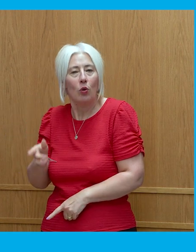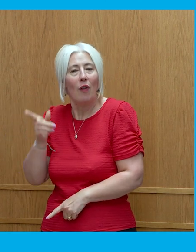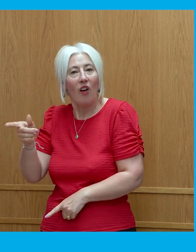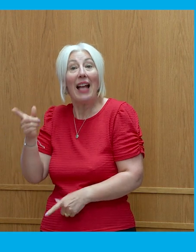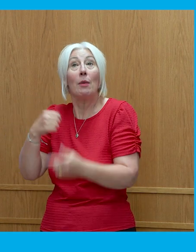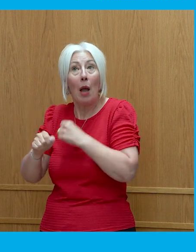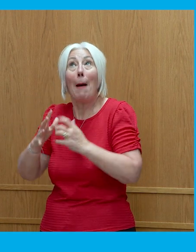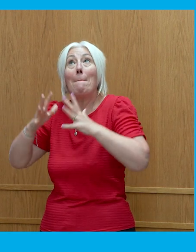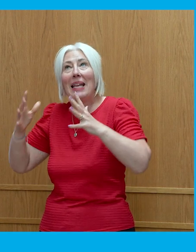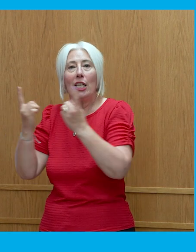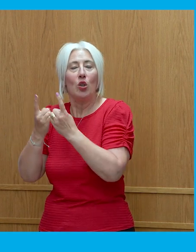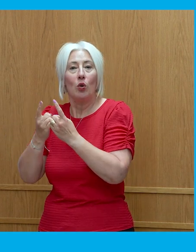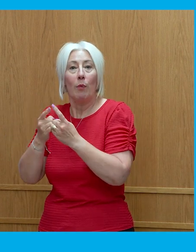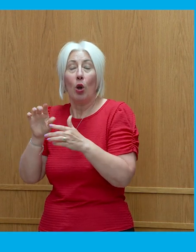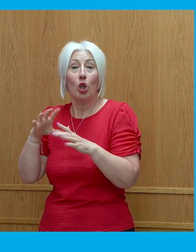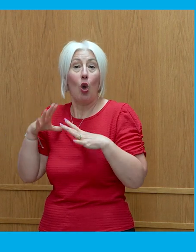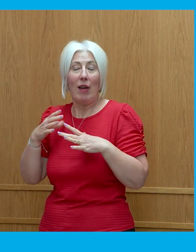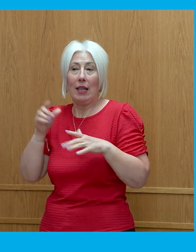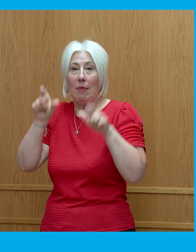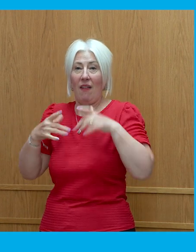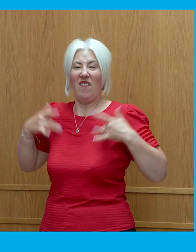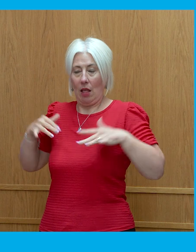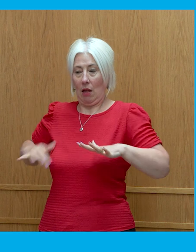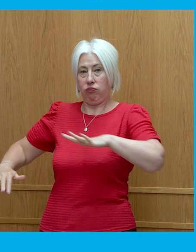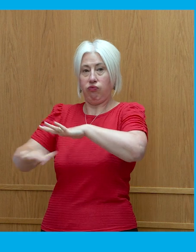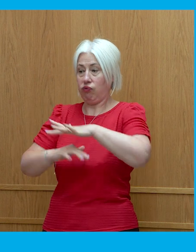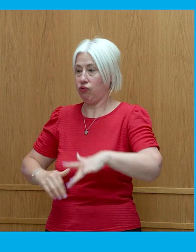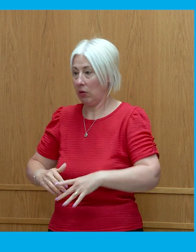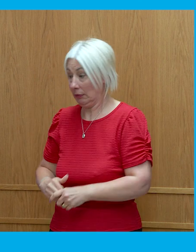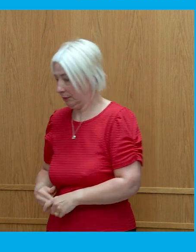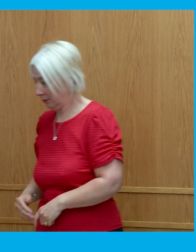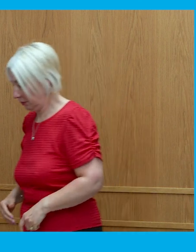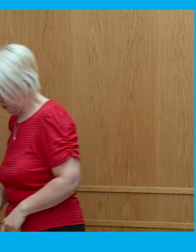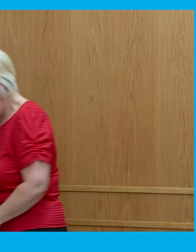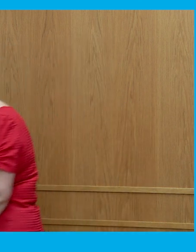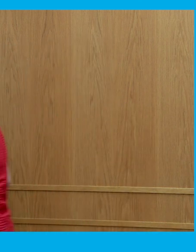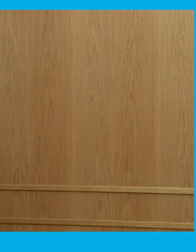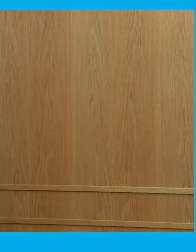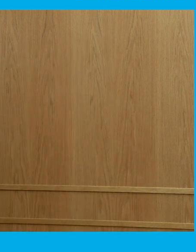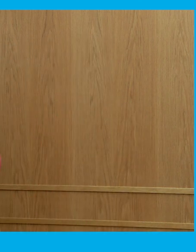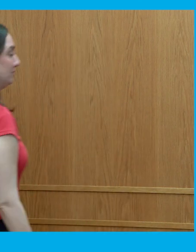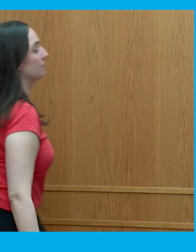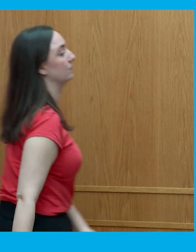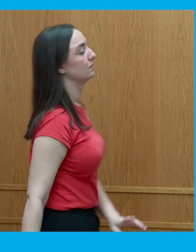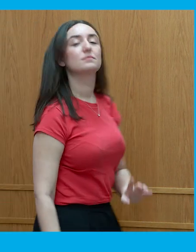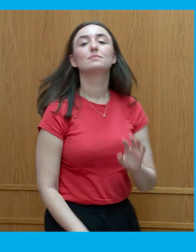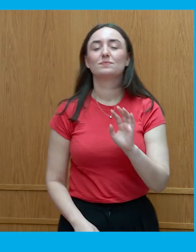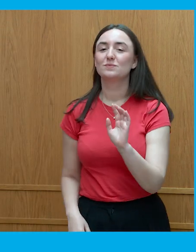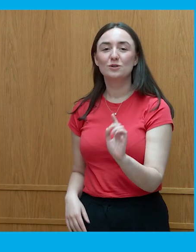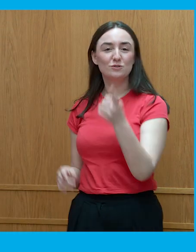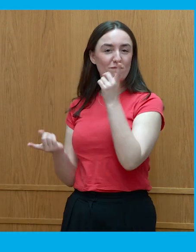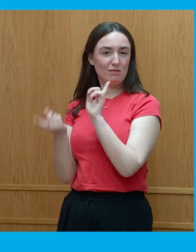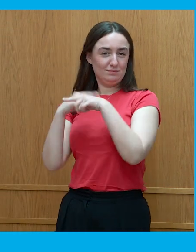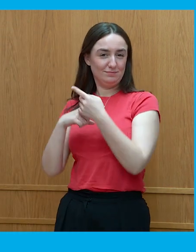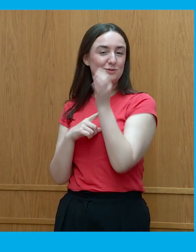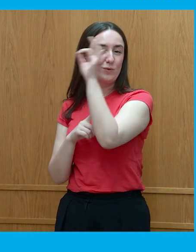thing. It's already being felt at the grassroots level. So first to address the question around female leadership, I